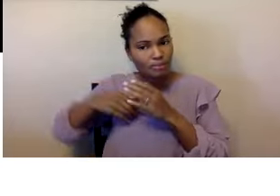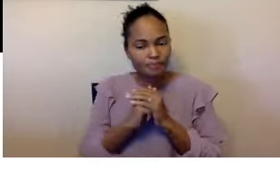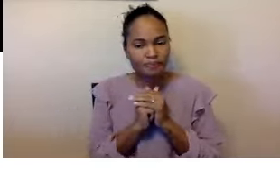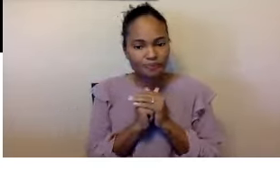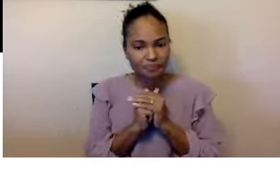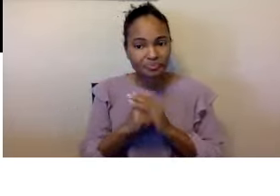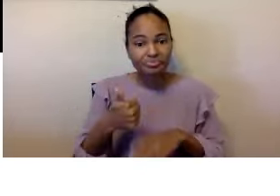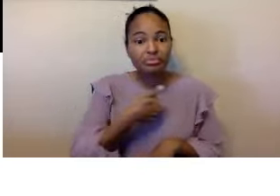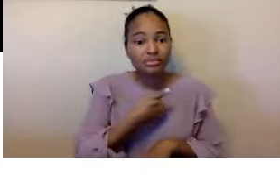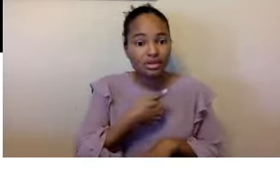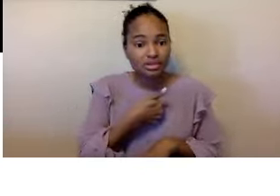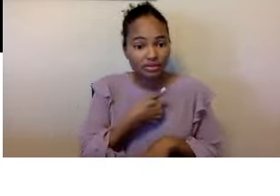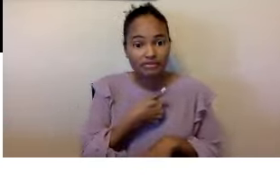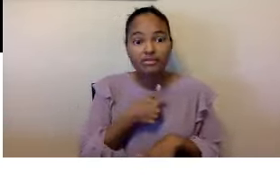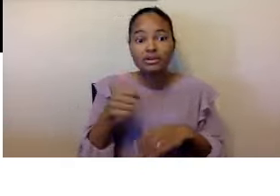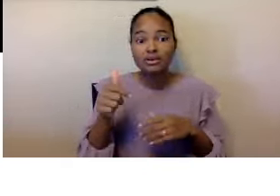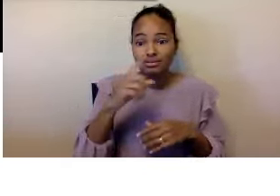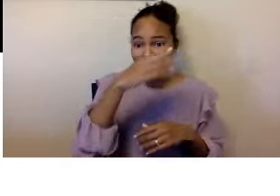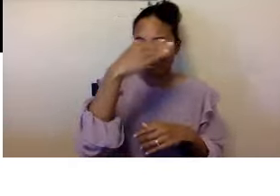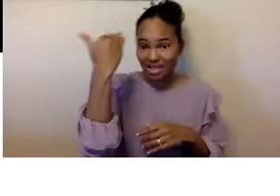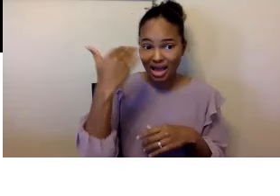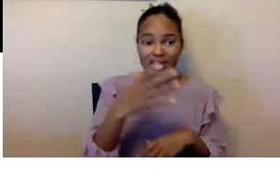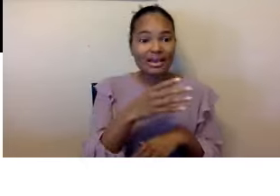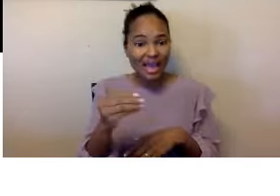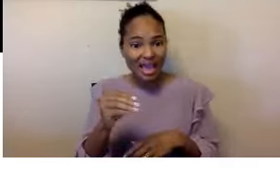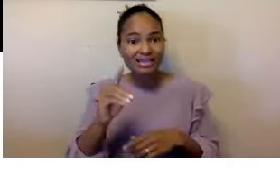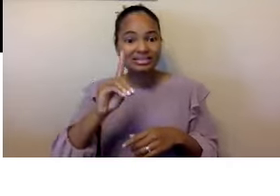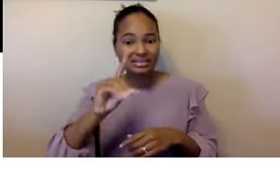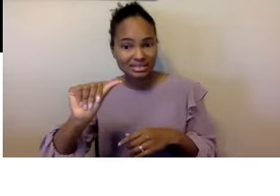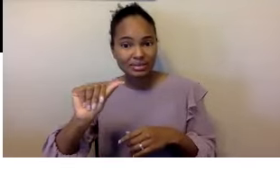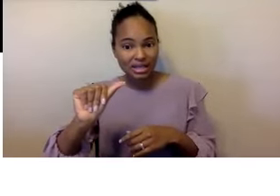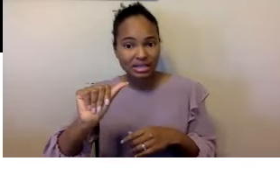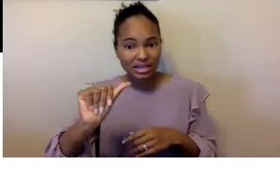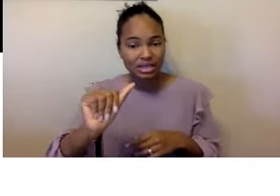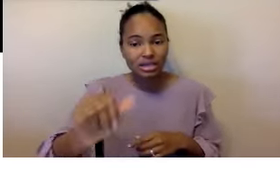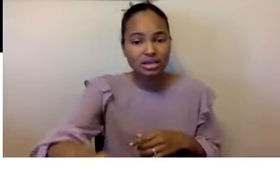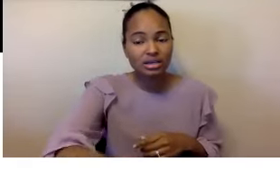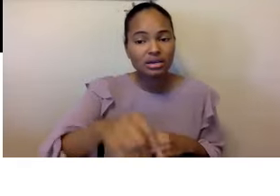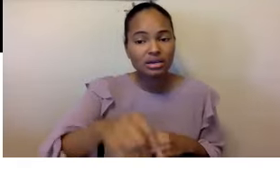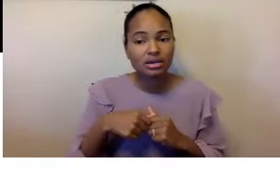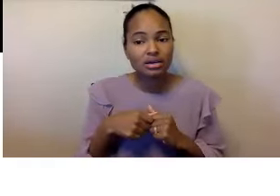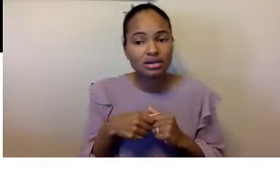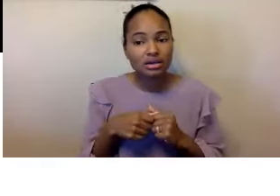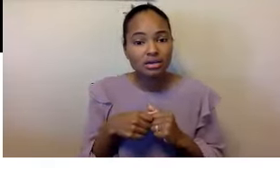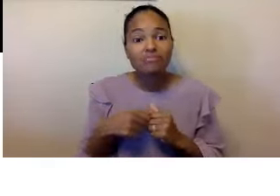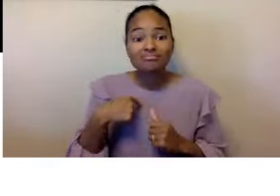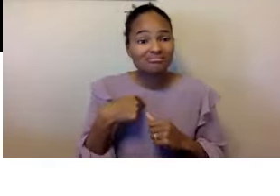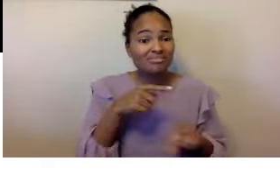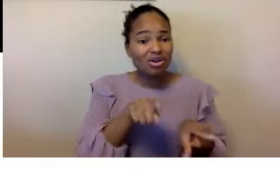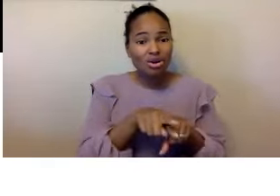and with this and one with a disability, I am also an individual who grew